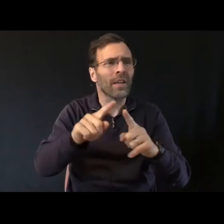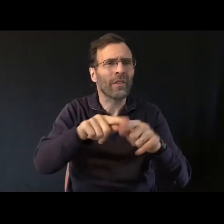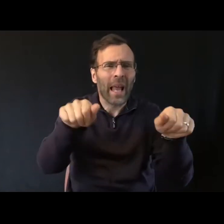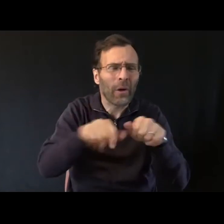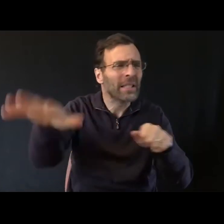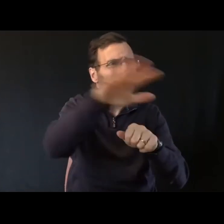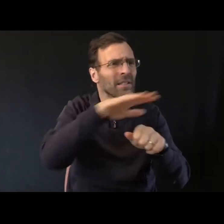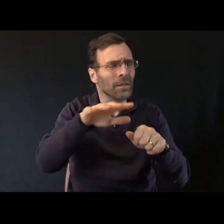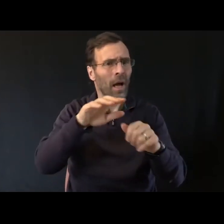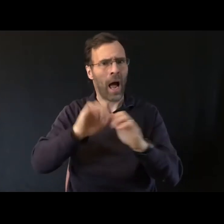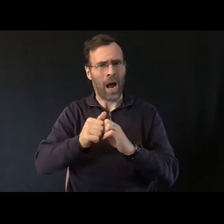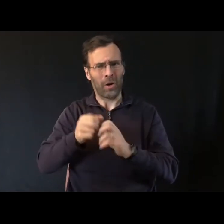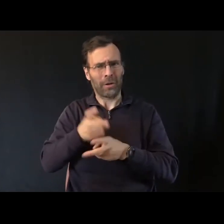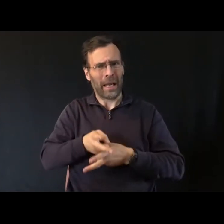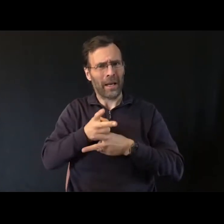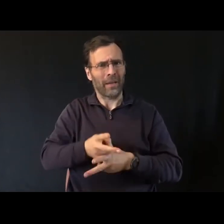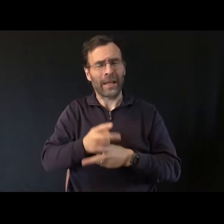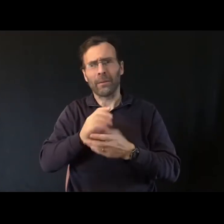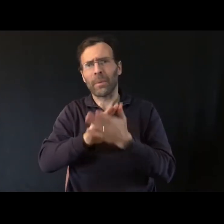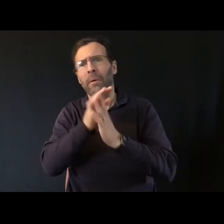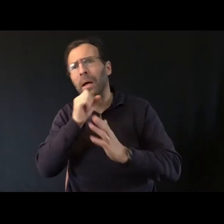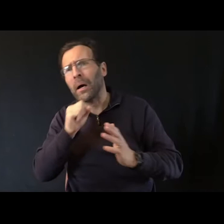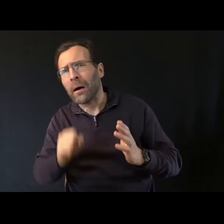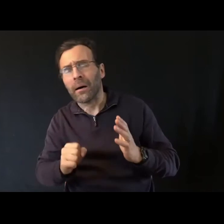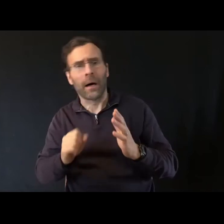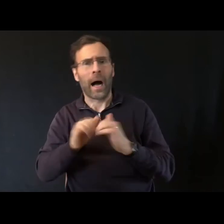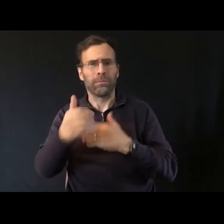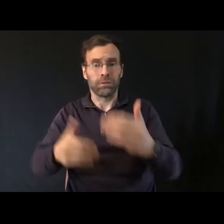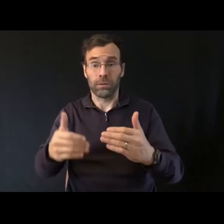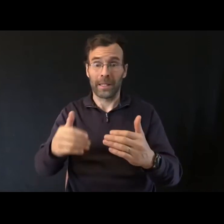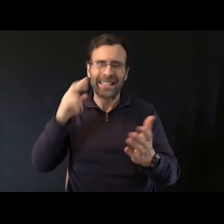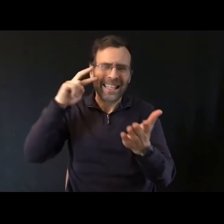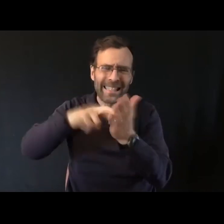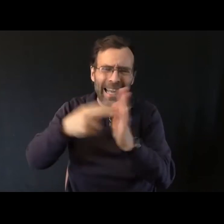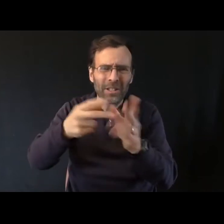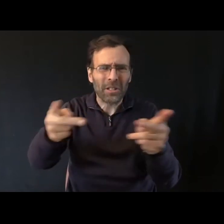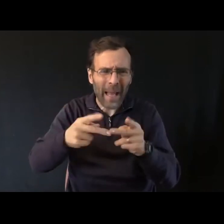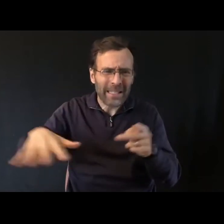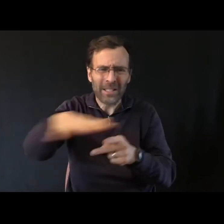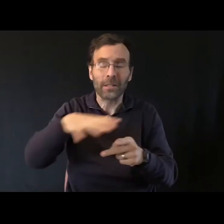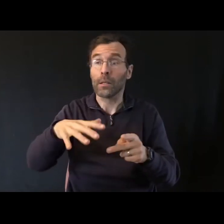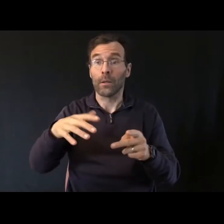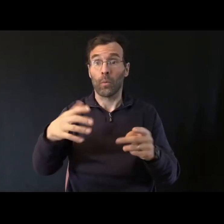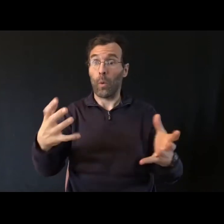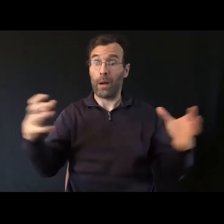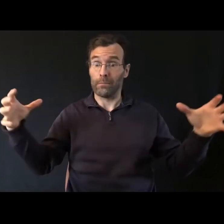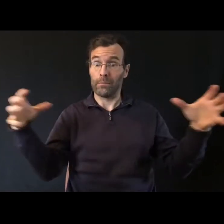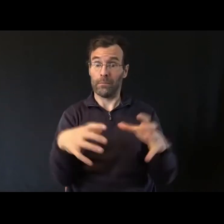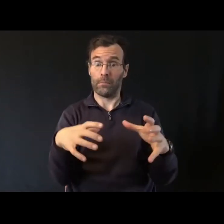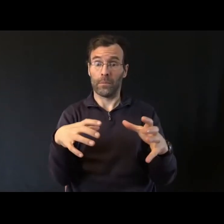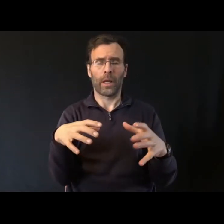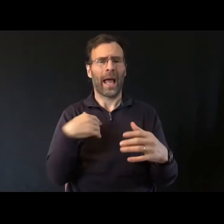experience. This series is an intentional space, an opportunity to learn and share unique